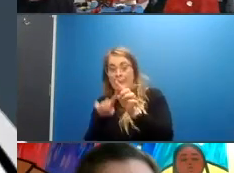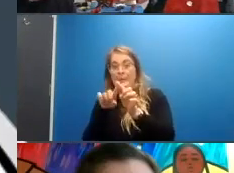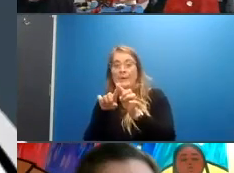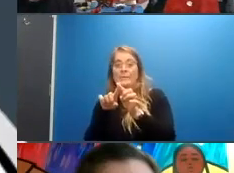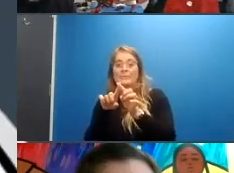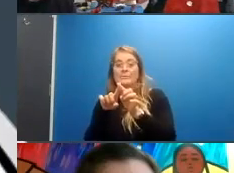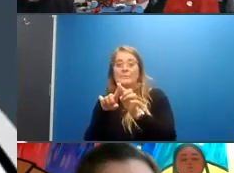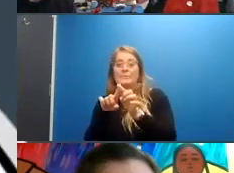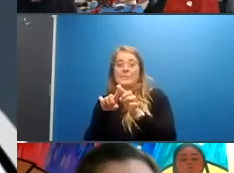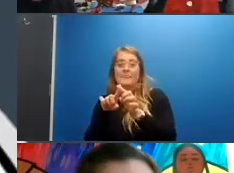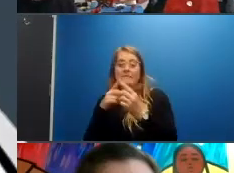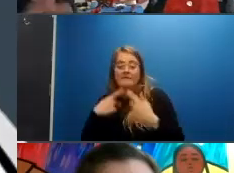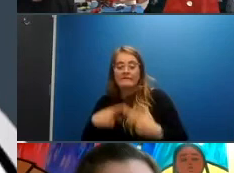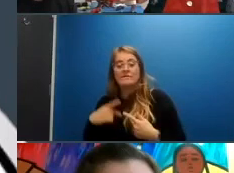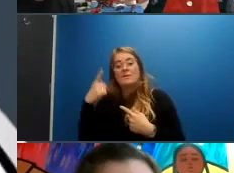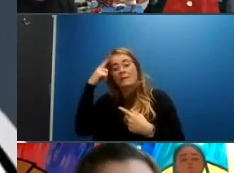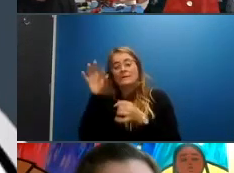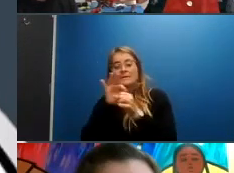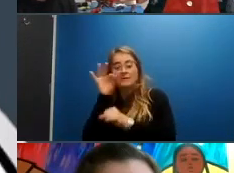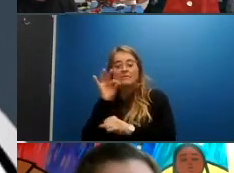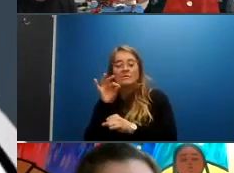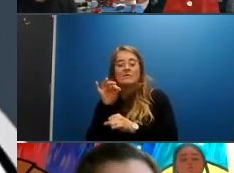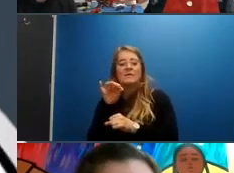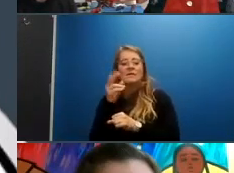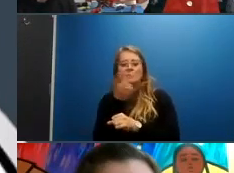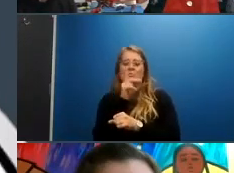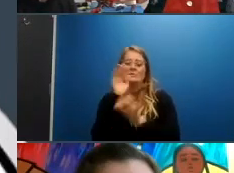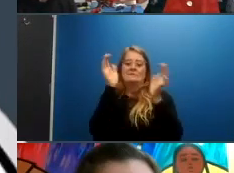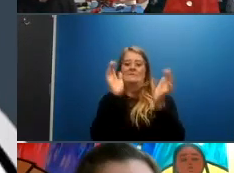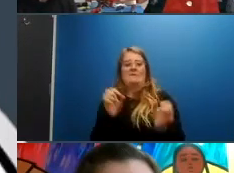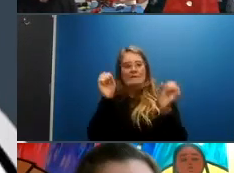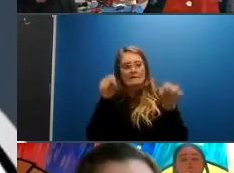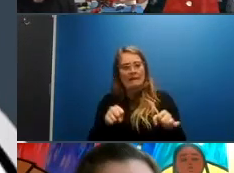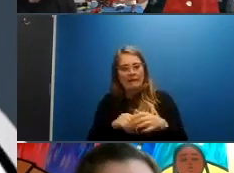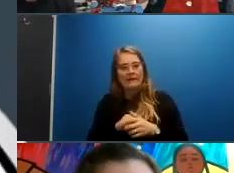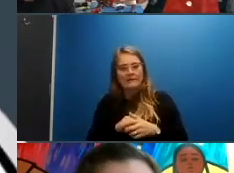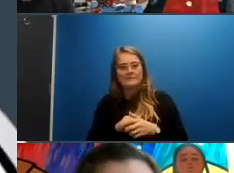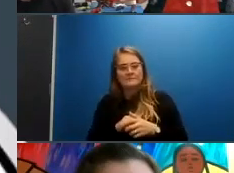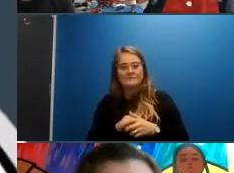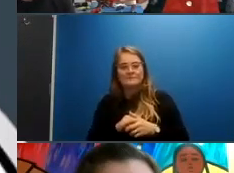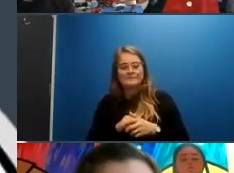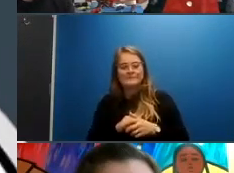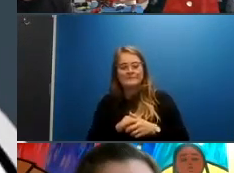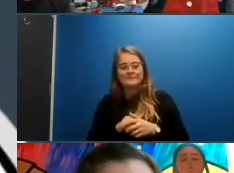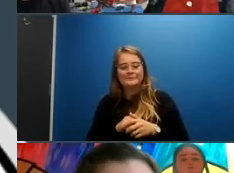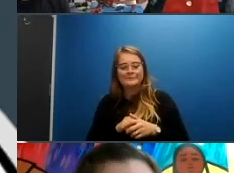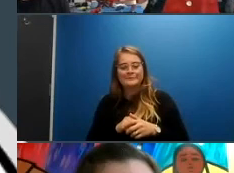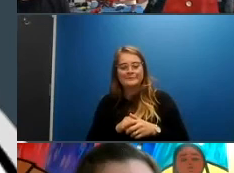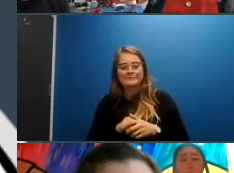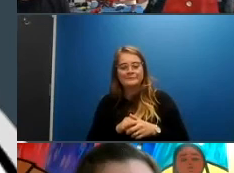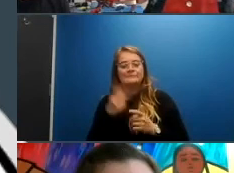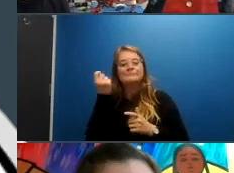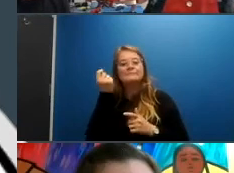physical, or the spiritual is something that's missing out of that biopsychosocial model on the left side. But these two things